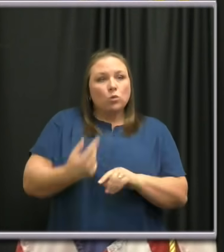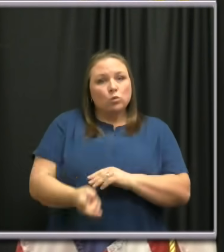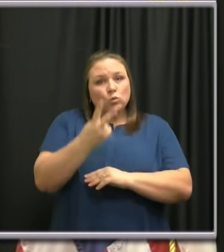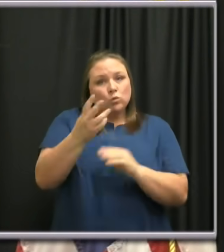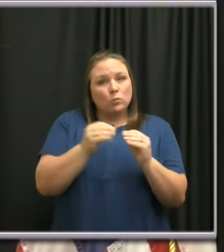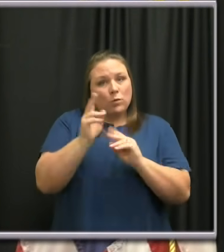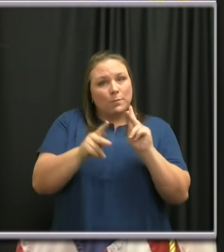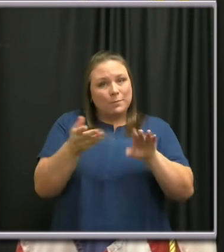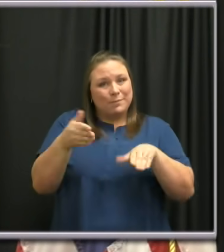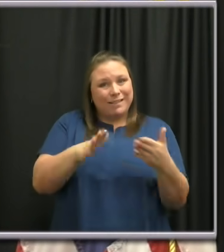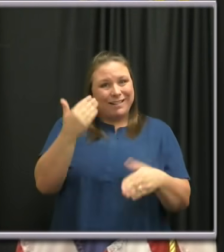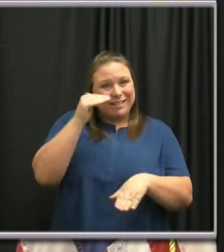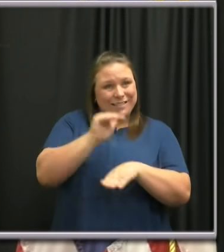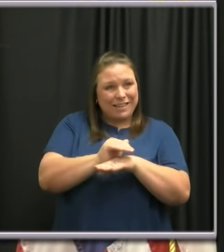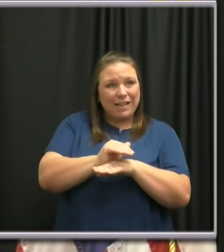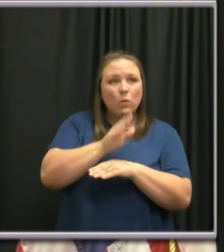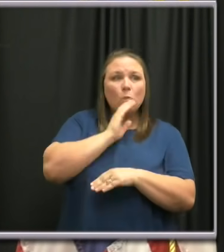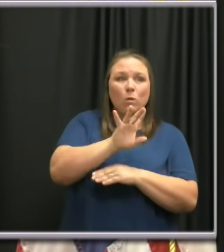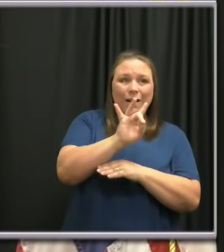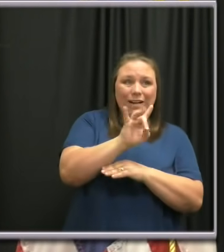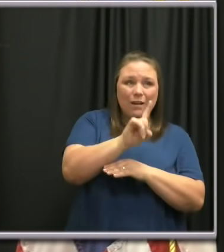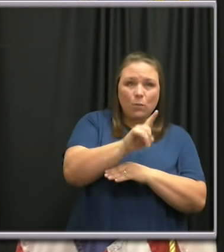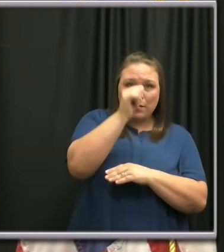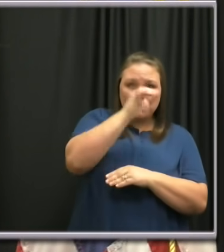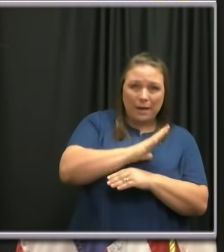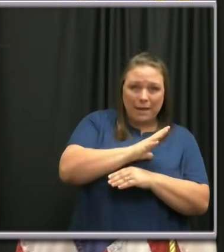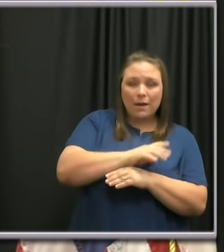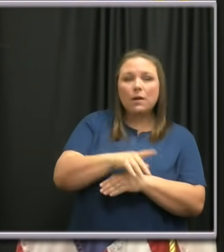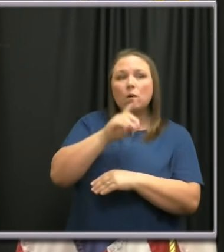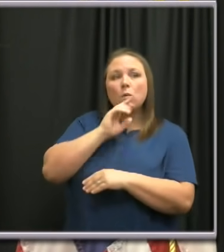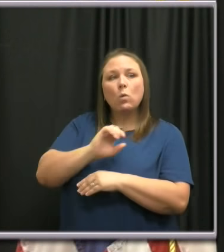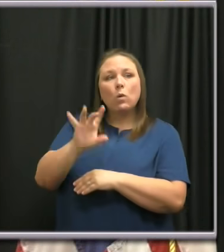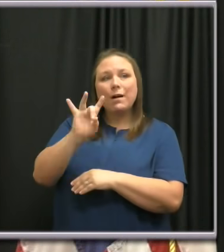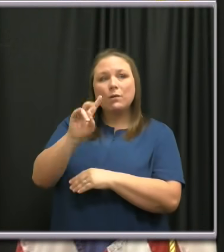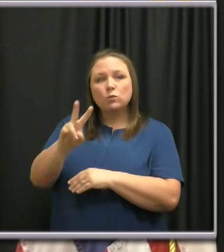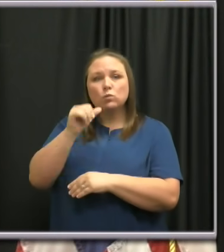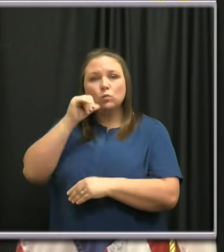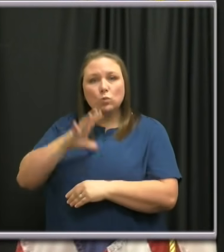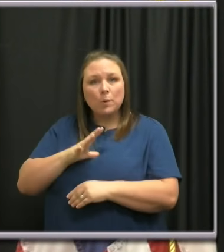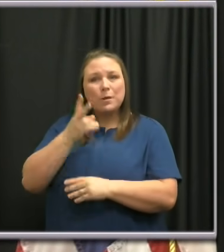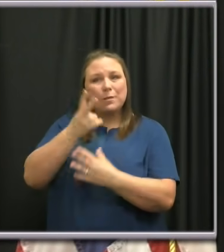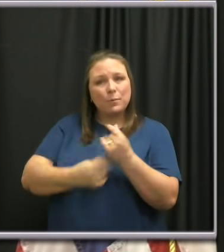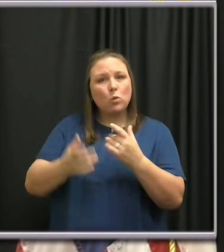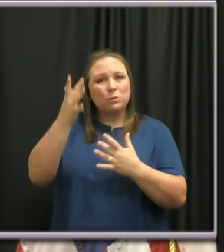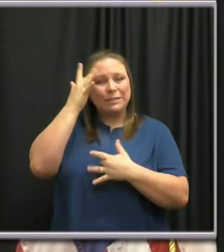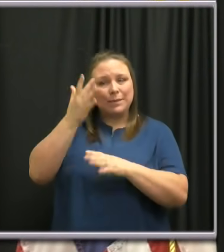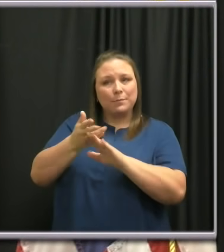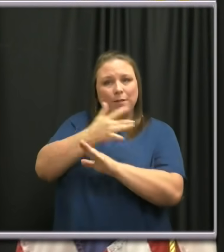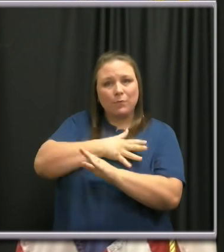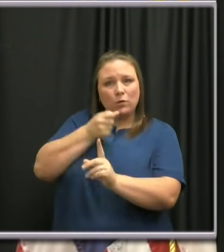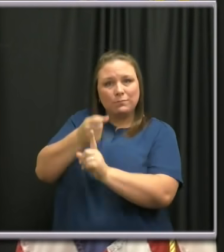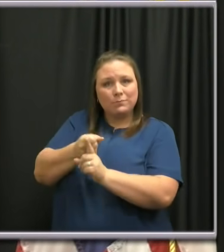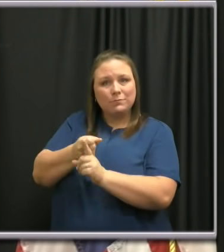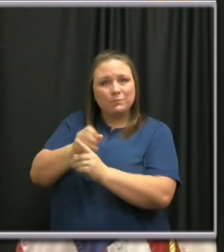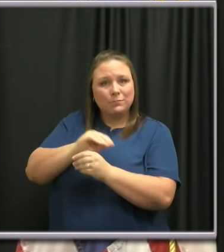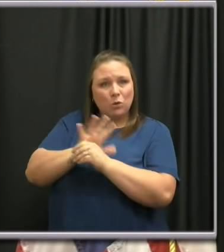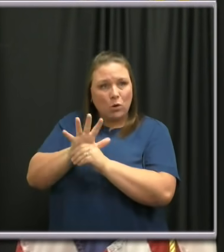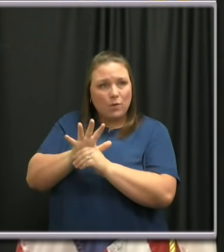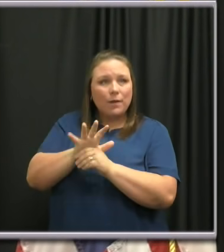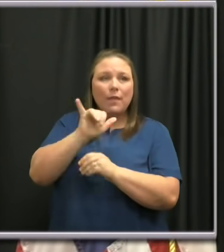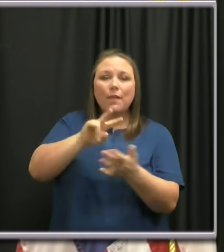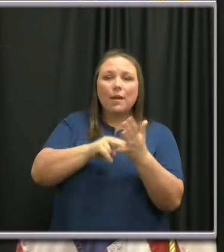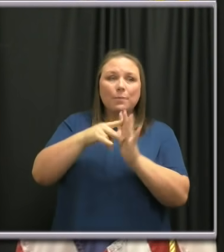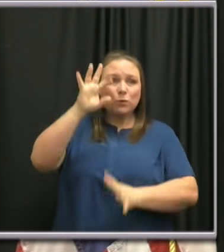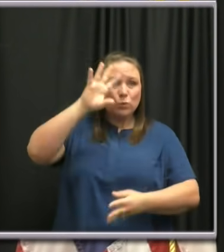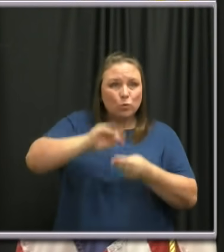night, an 81-year-old male and an 82-year-old female. Both had underlying health condition. That brings the total deaths of COVID fatalities in